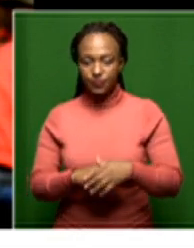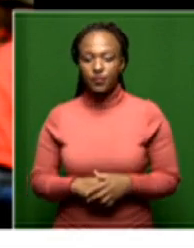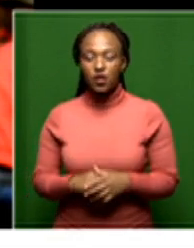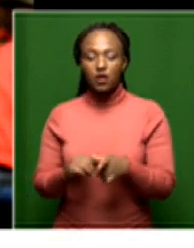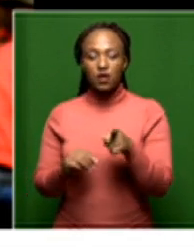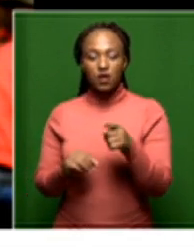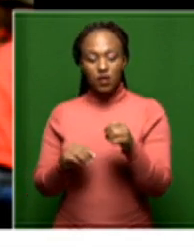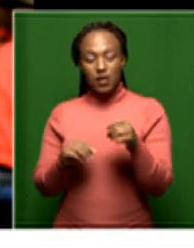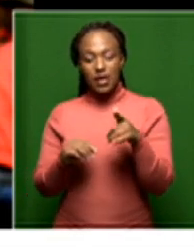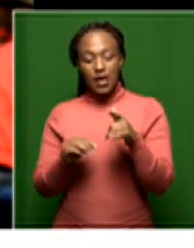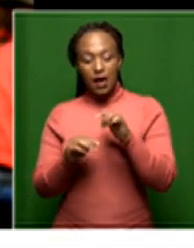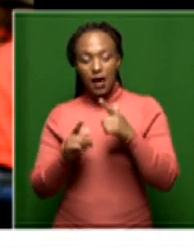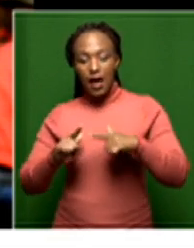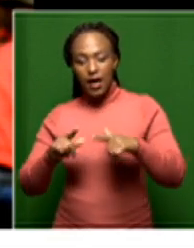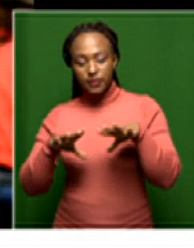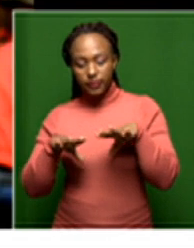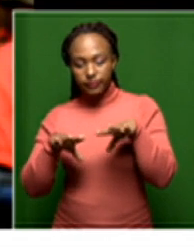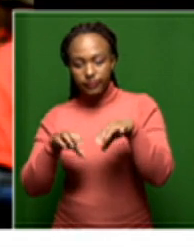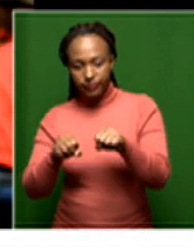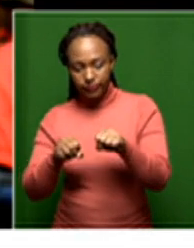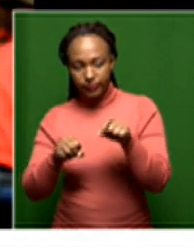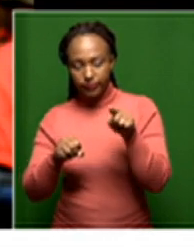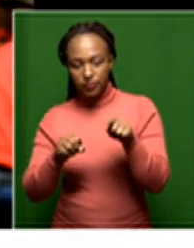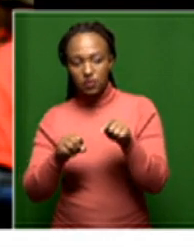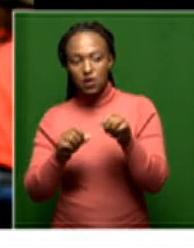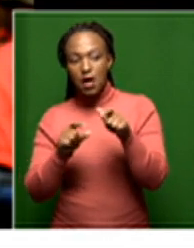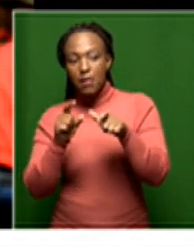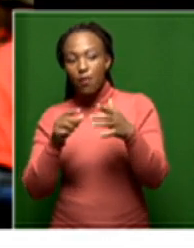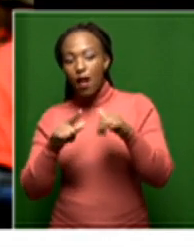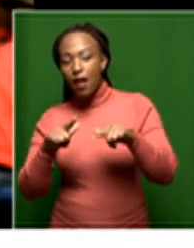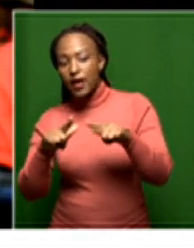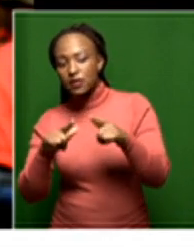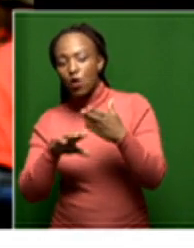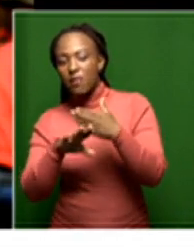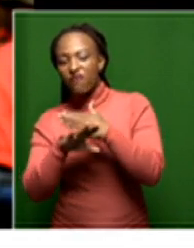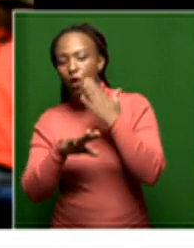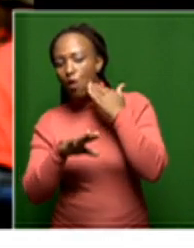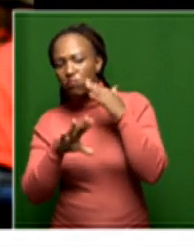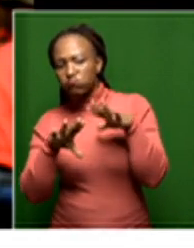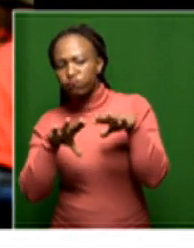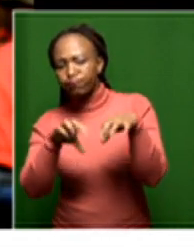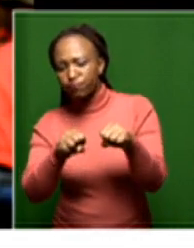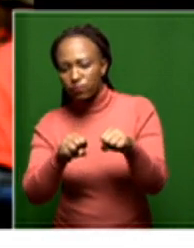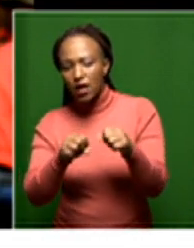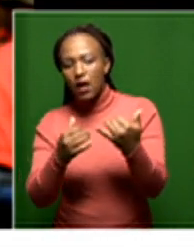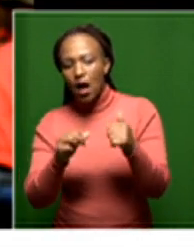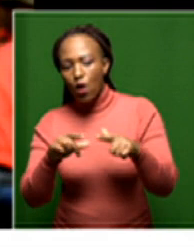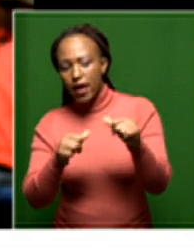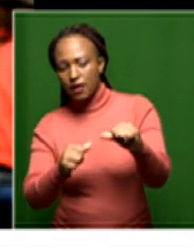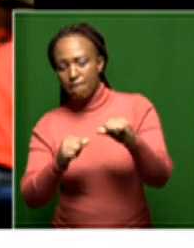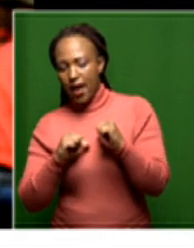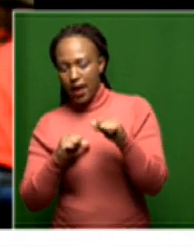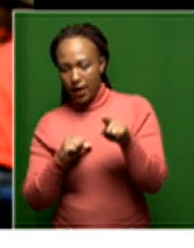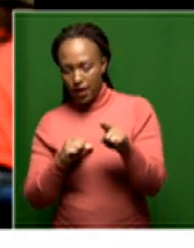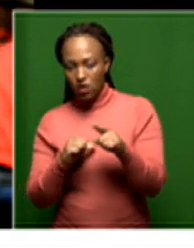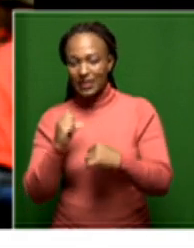side, which is essentially how people get the land that was dispossessed from them, there are three